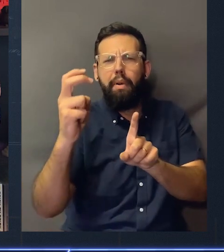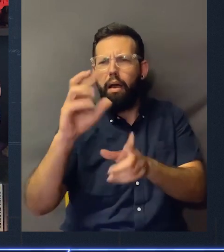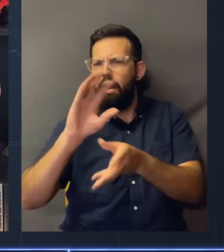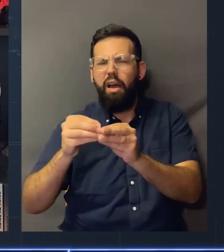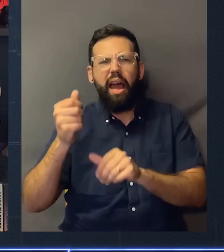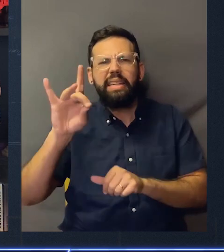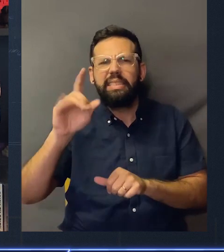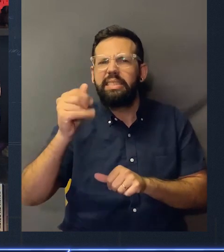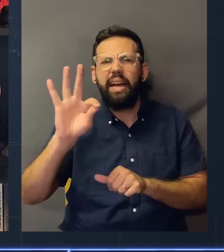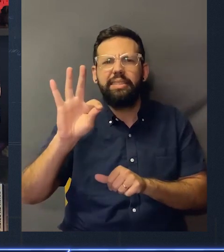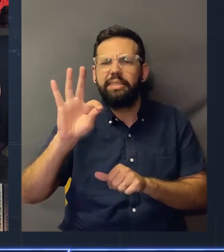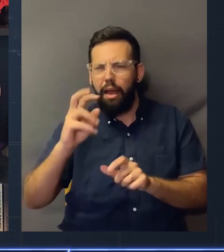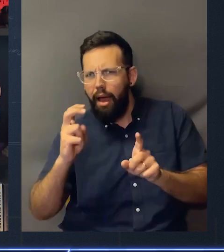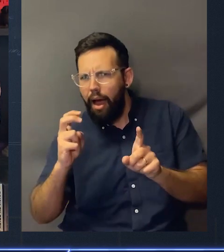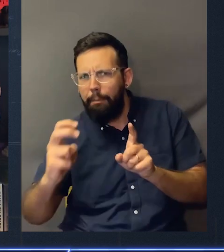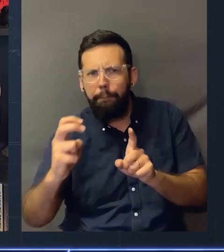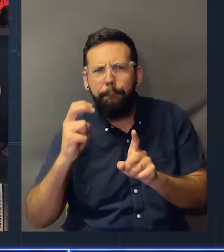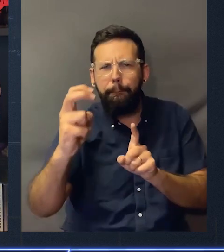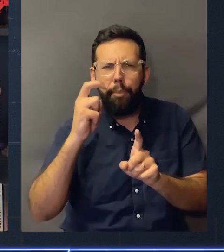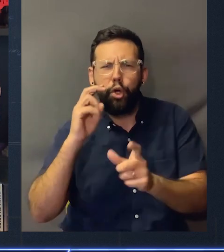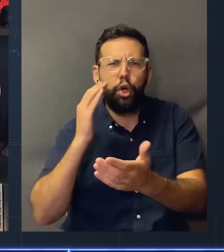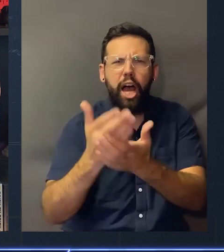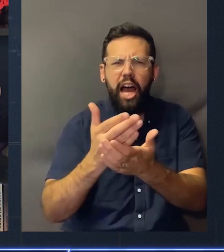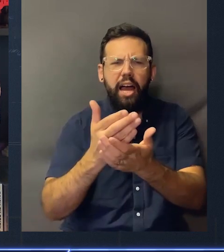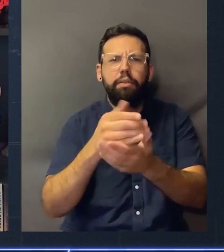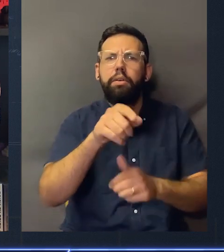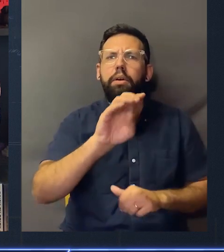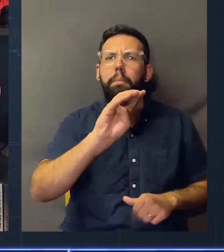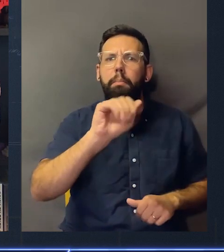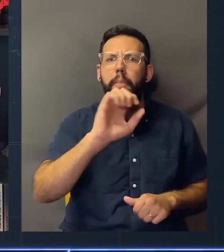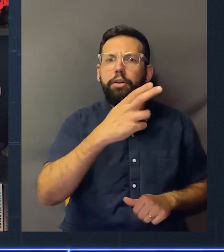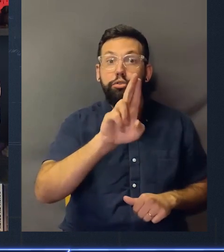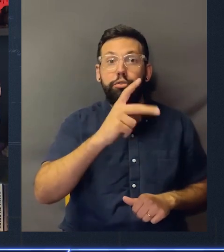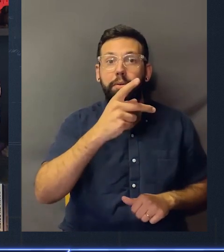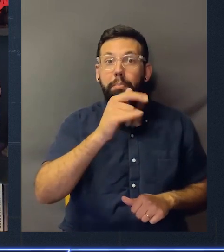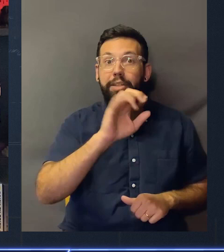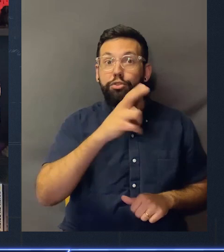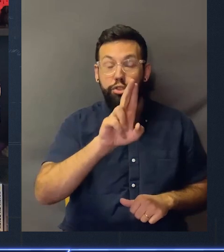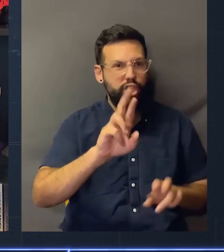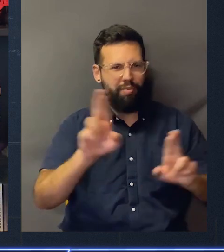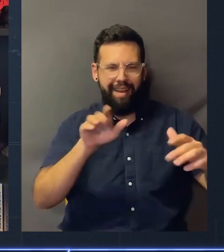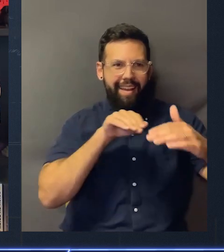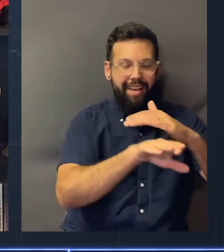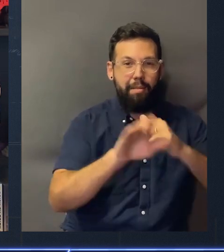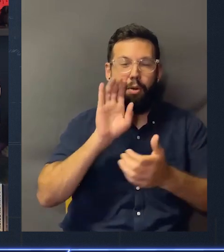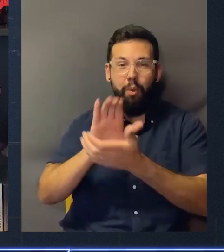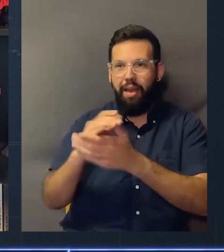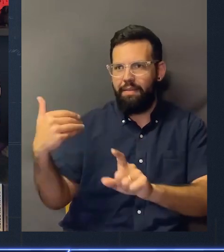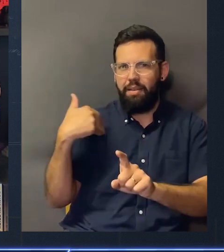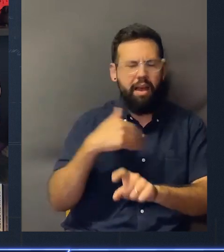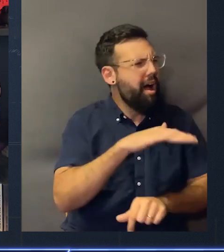19 switchbacks along the way. We're just about to head into Machu Picchu. And then Carmen says,